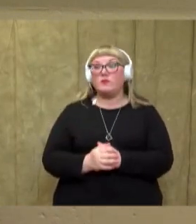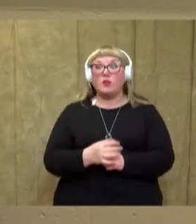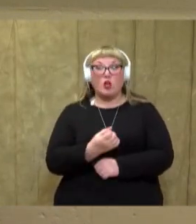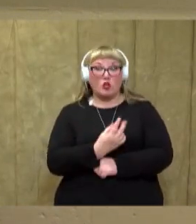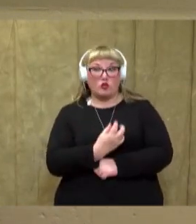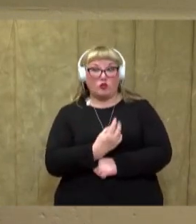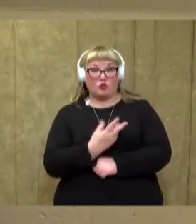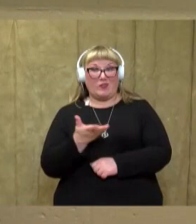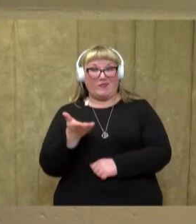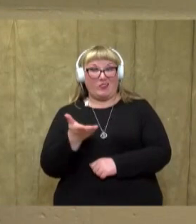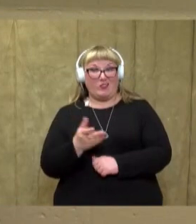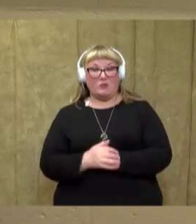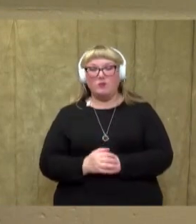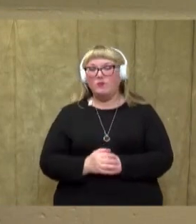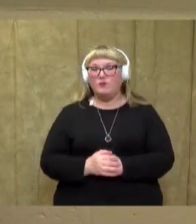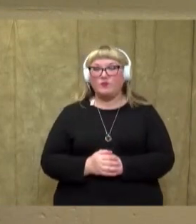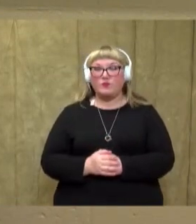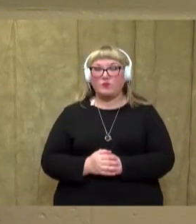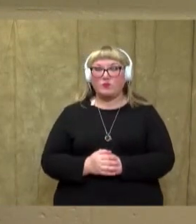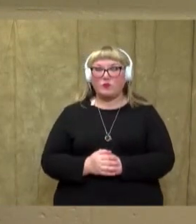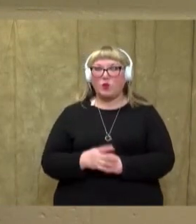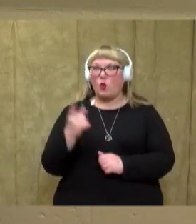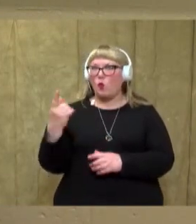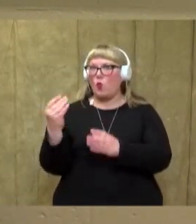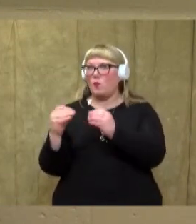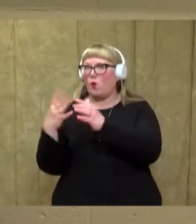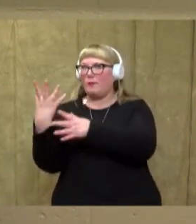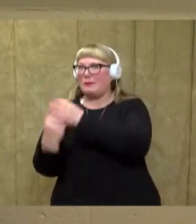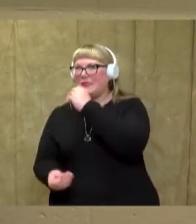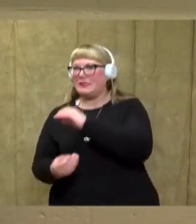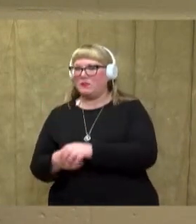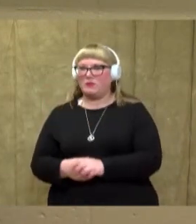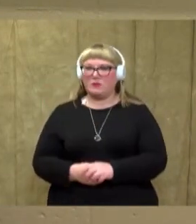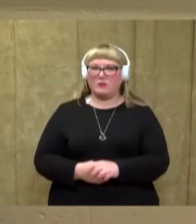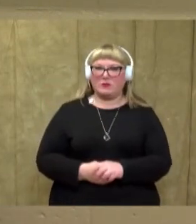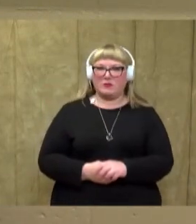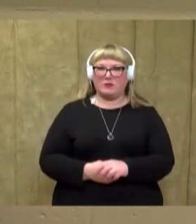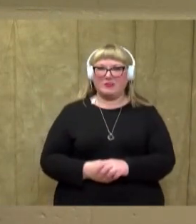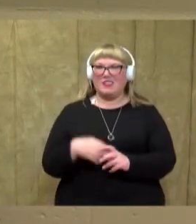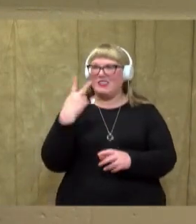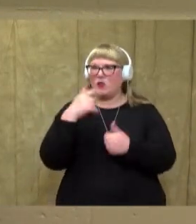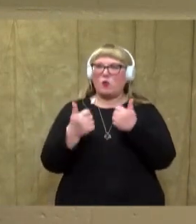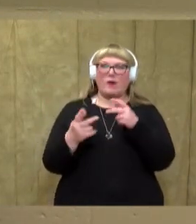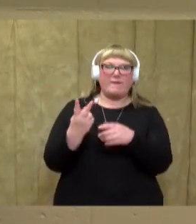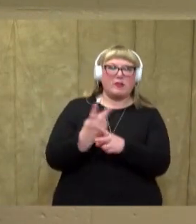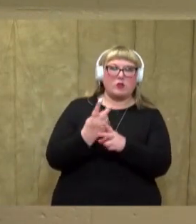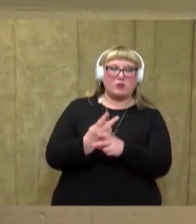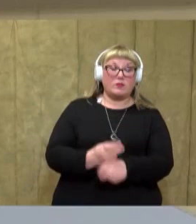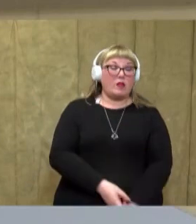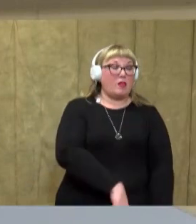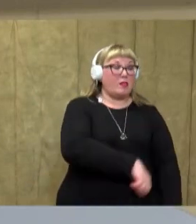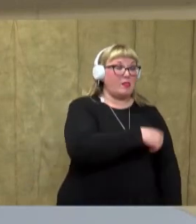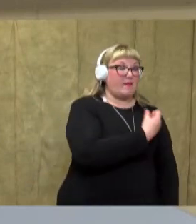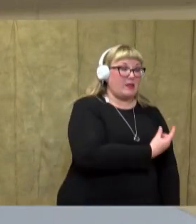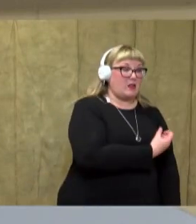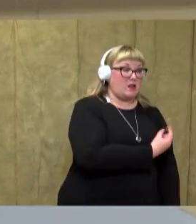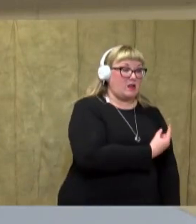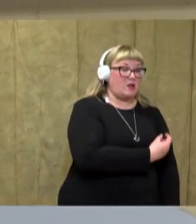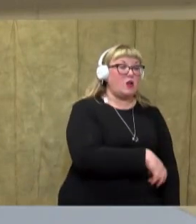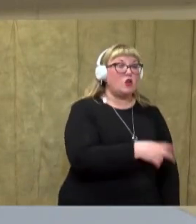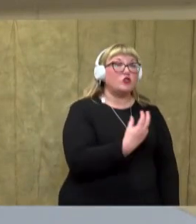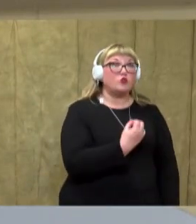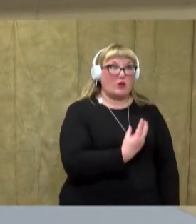this spot. All right, we have one more missing number in that row. So let's see if we can figure out which one it is.